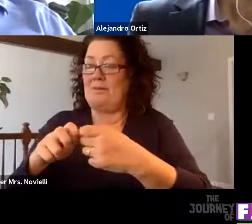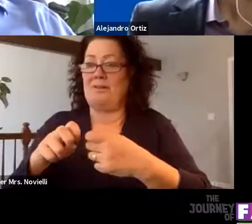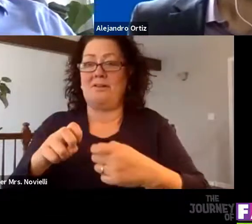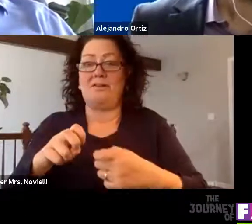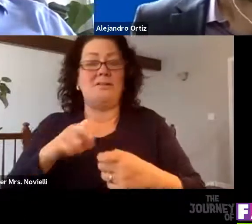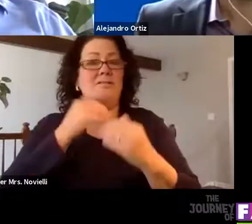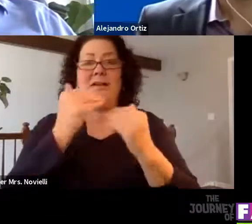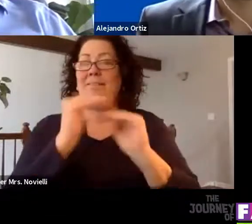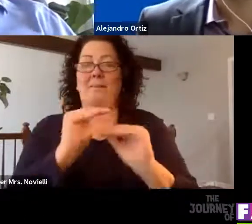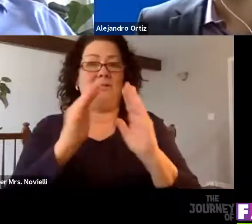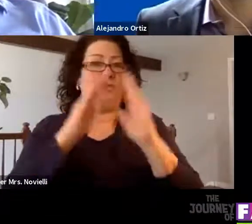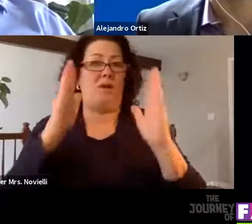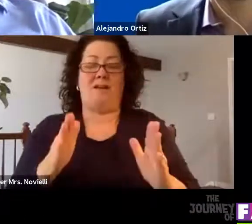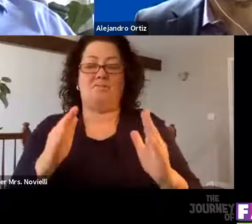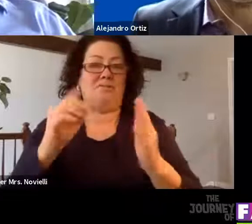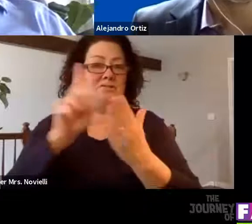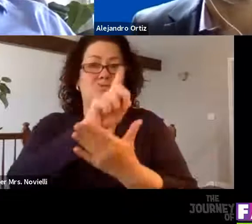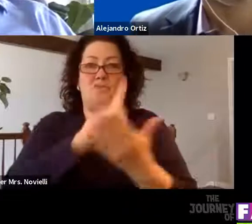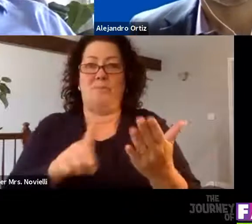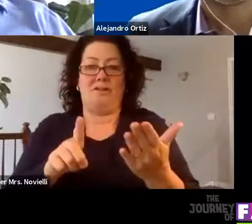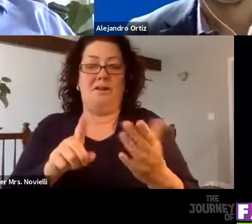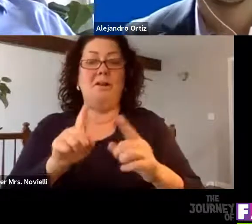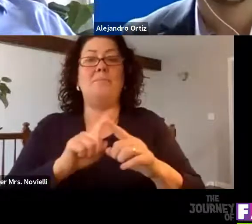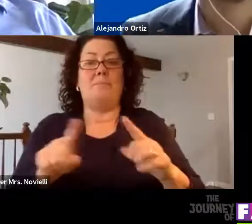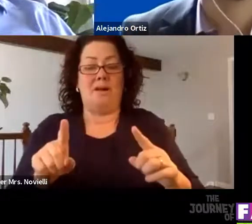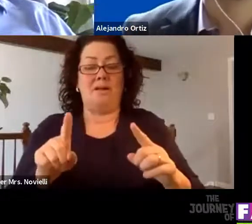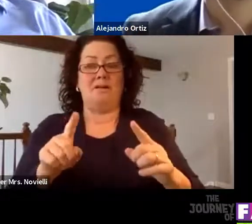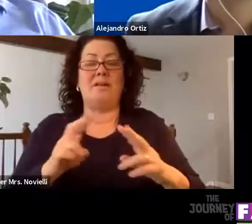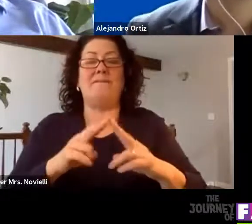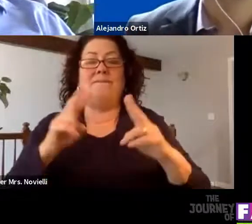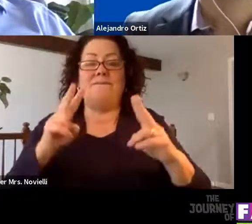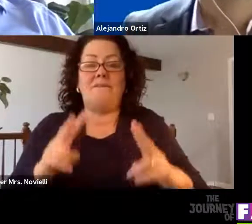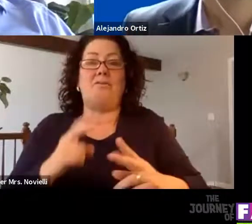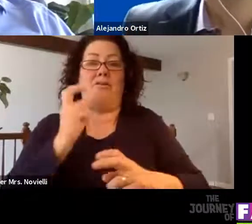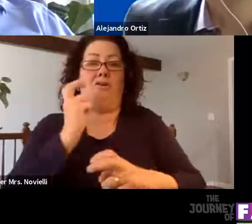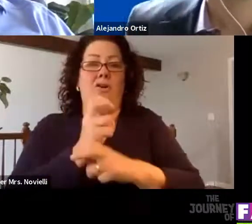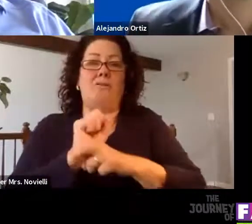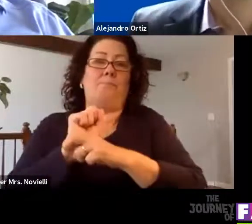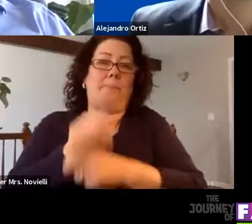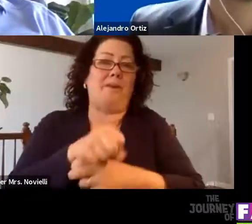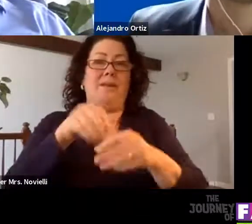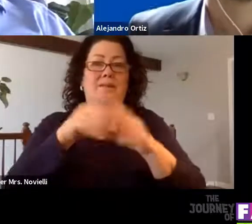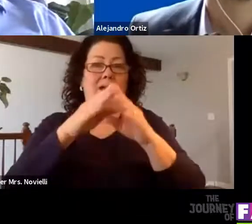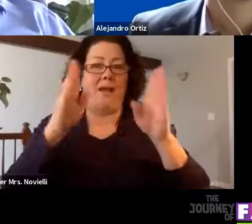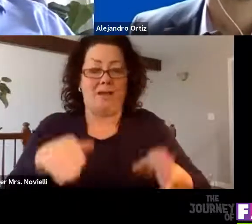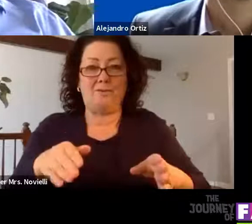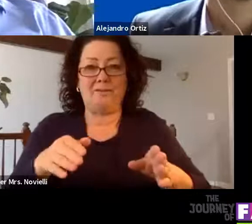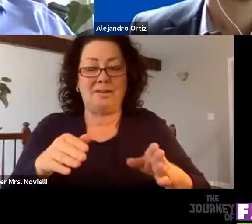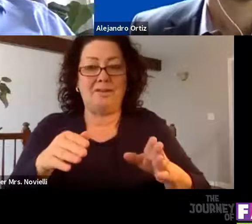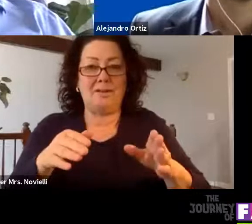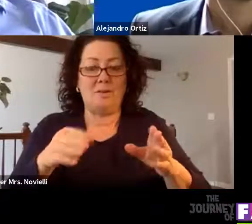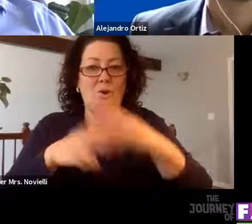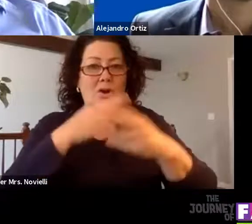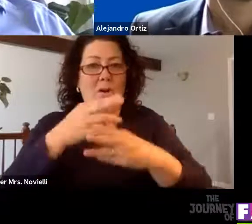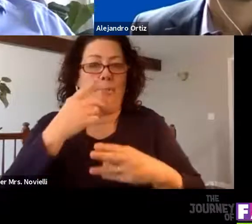not limited to housing discrimination, but I think it's particularly difficult to combat in the housing sector because of the nature of